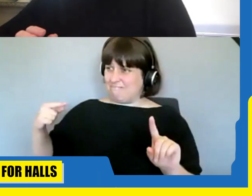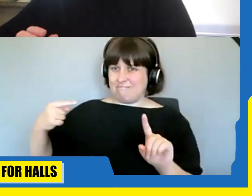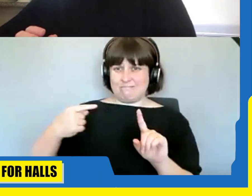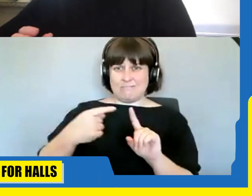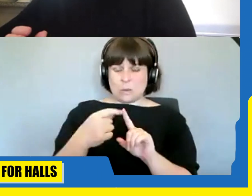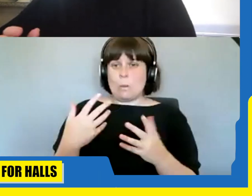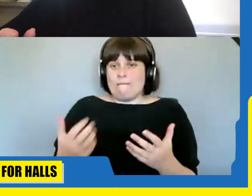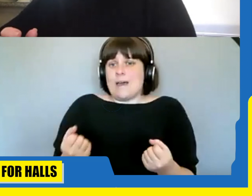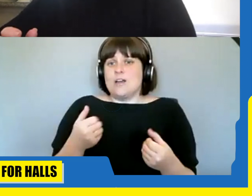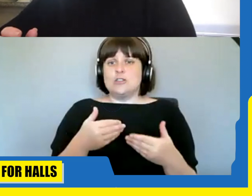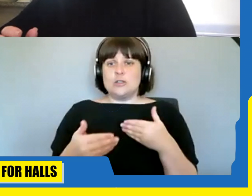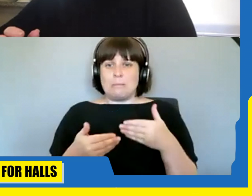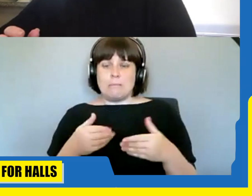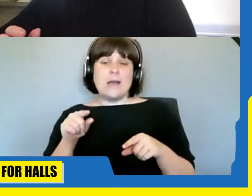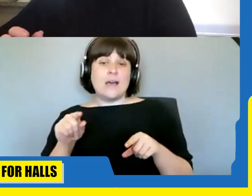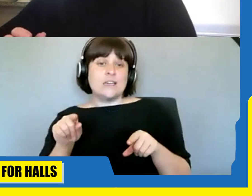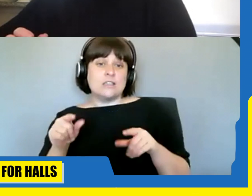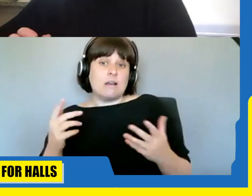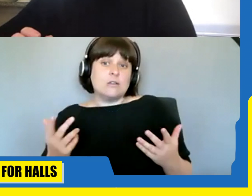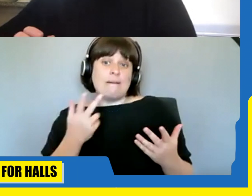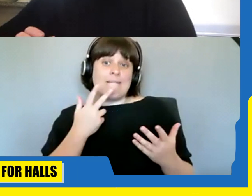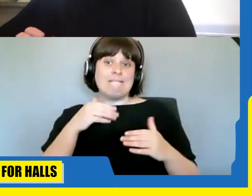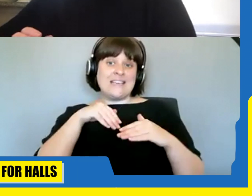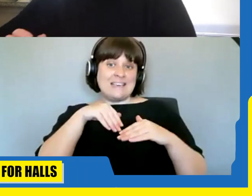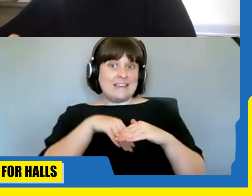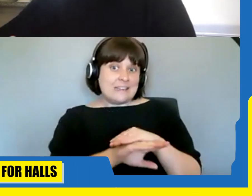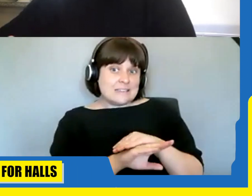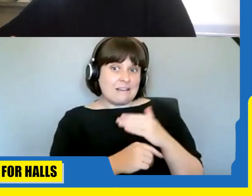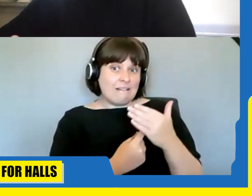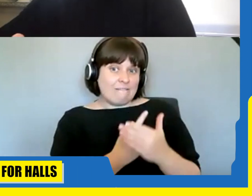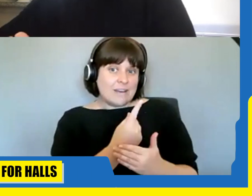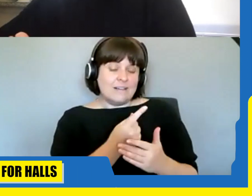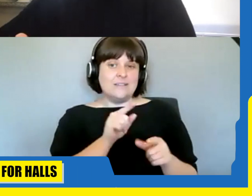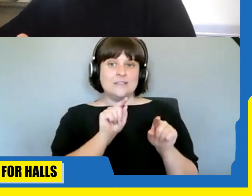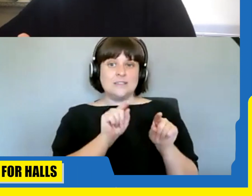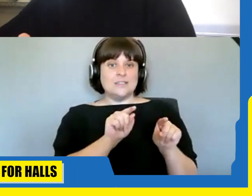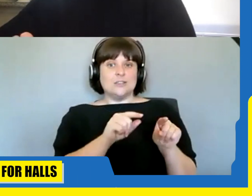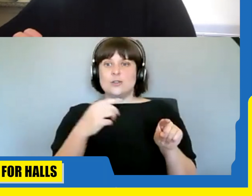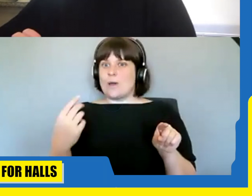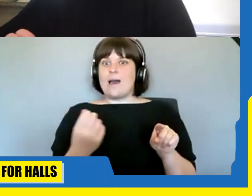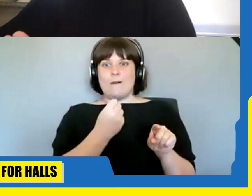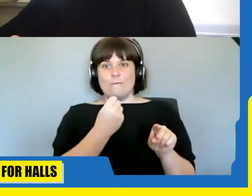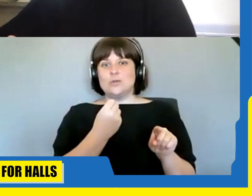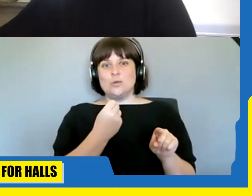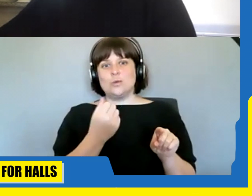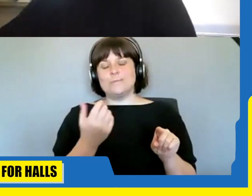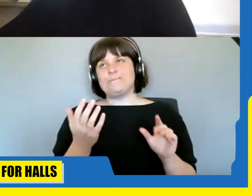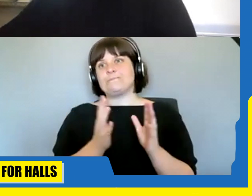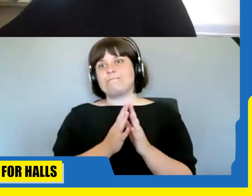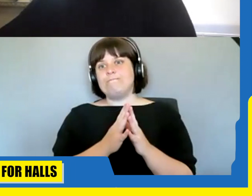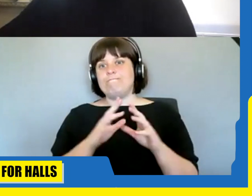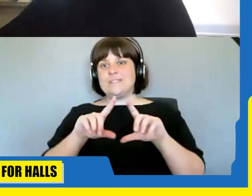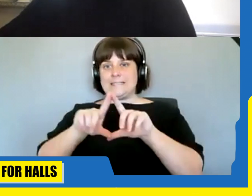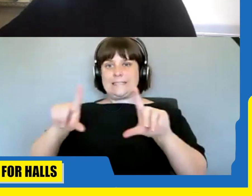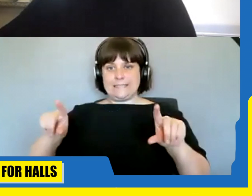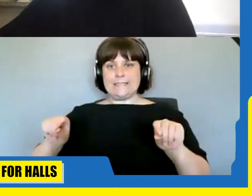you have to have, if you're going to be doing an indoor thing or something that's a real event, you actually have to do ticket sales,